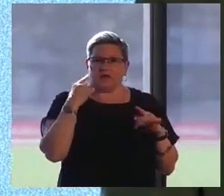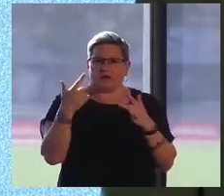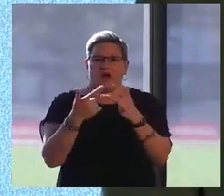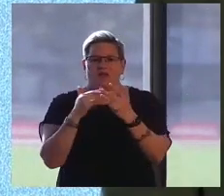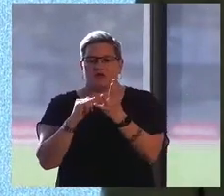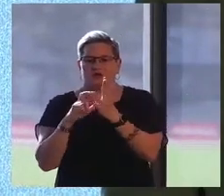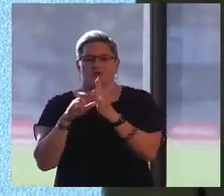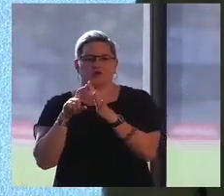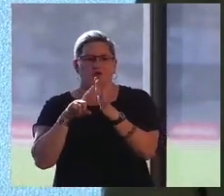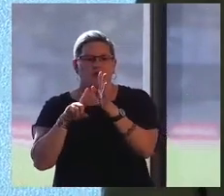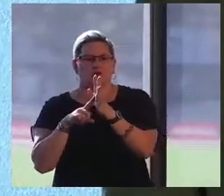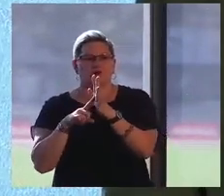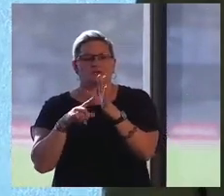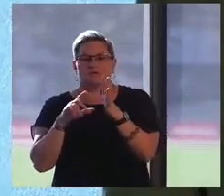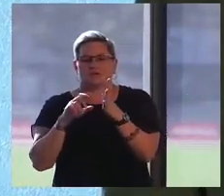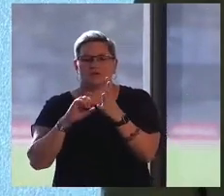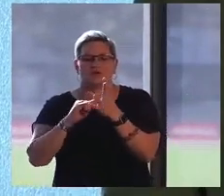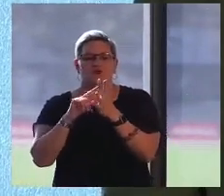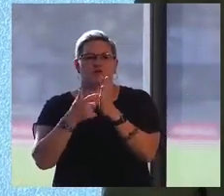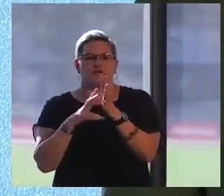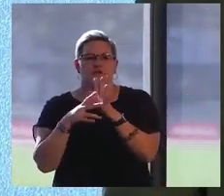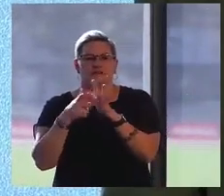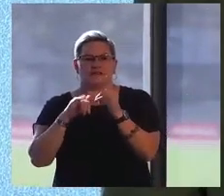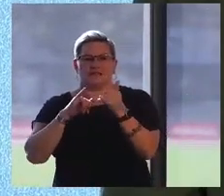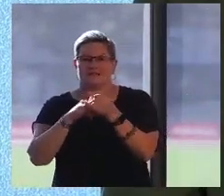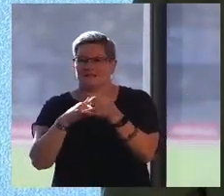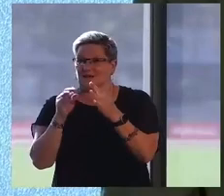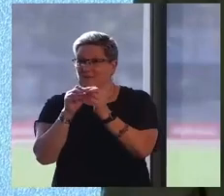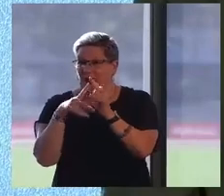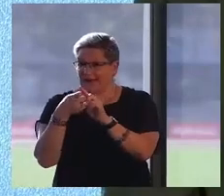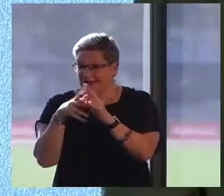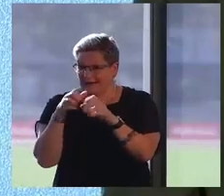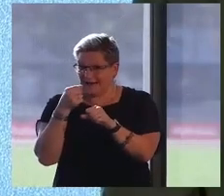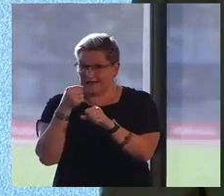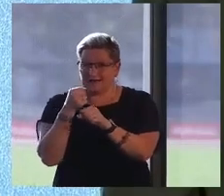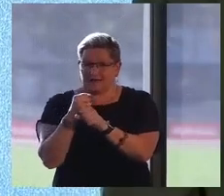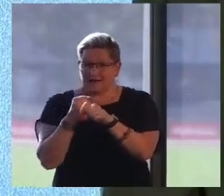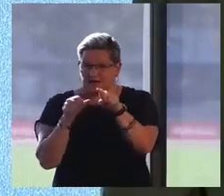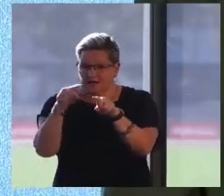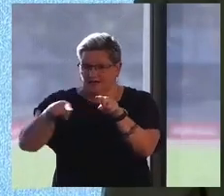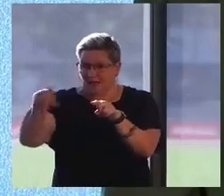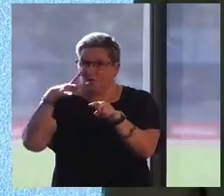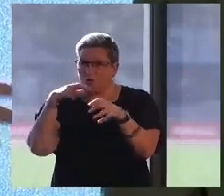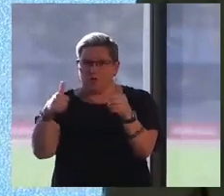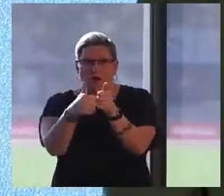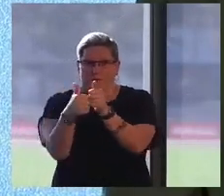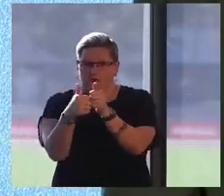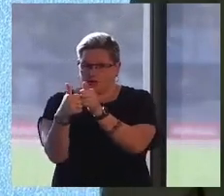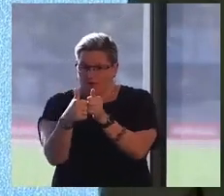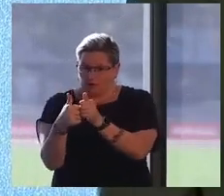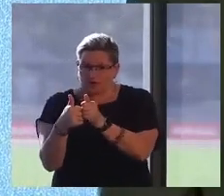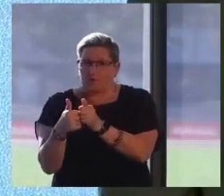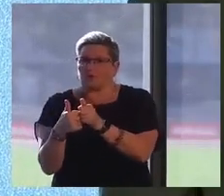that banking. What has absolutely surprised me here is the level of collaboration in this sector. Rachel and